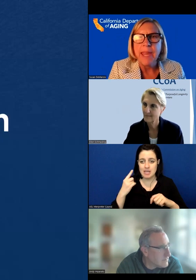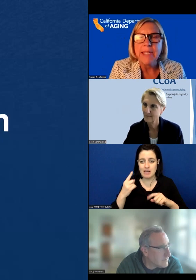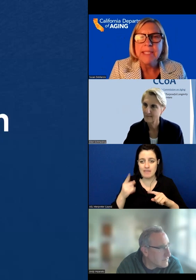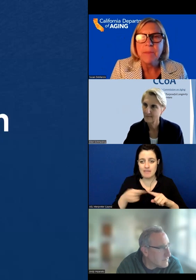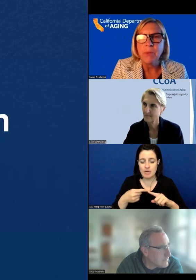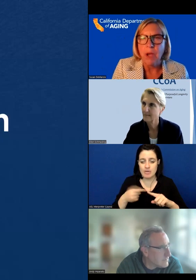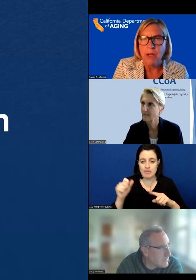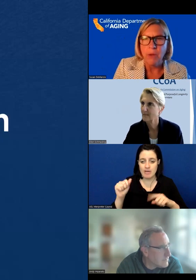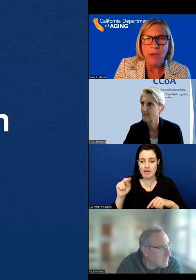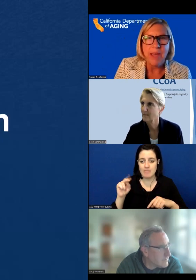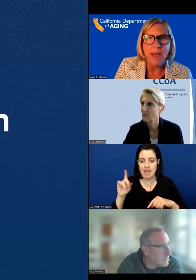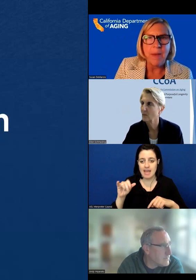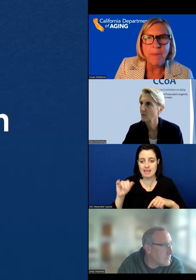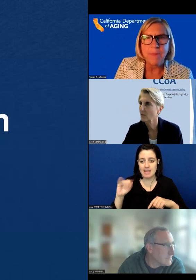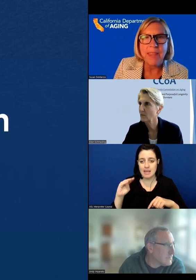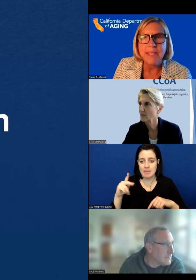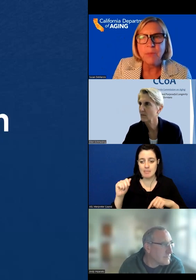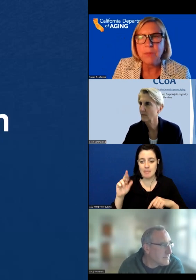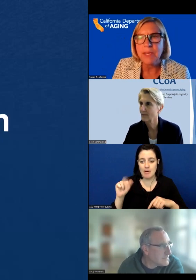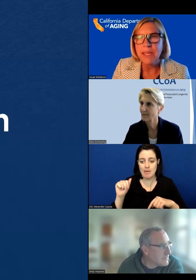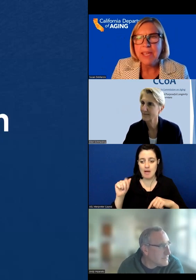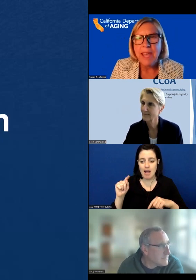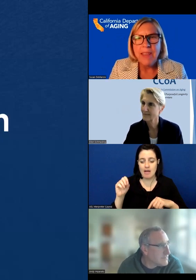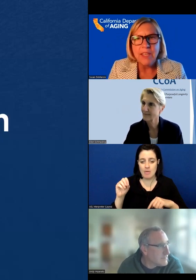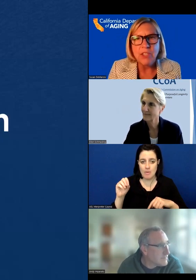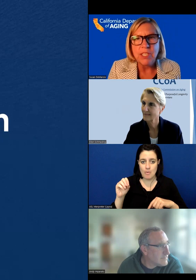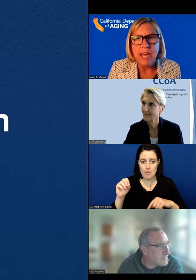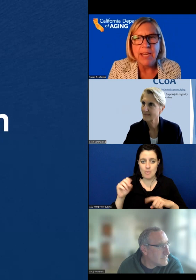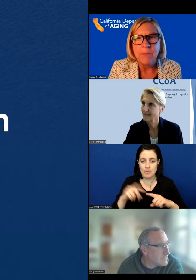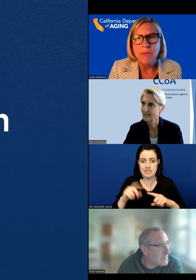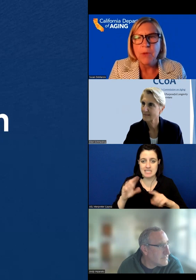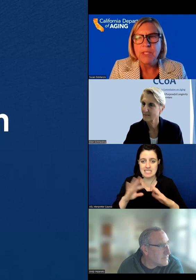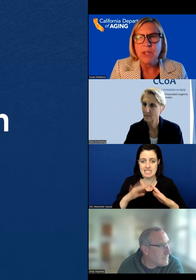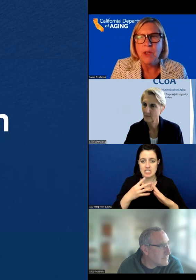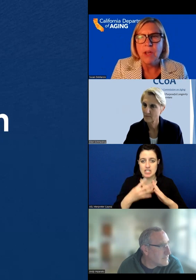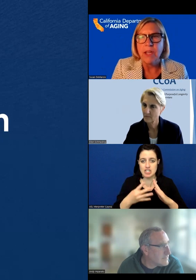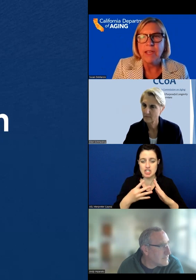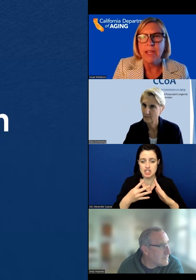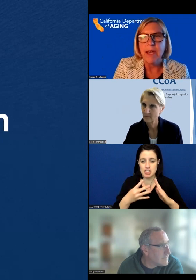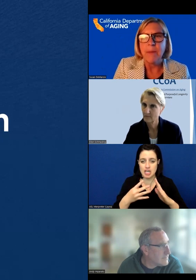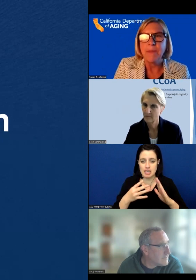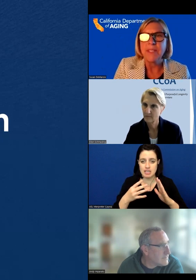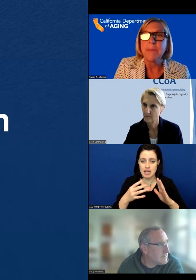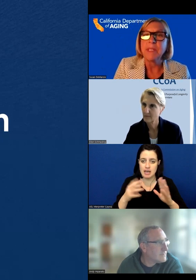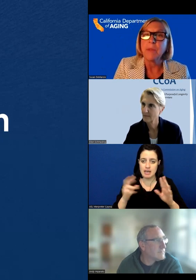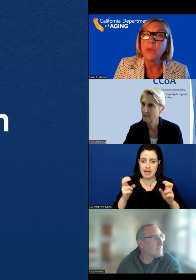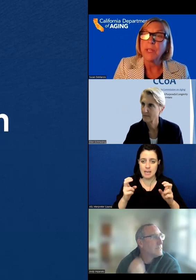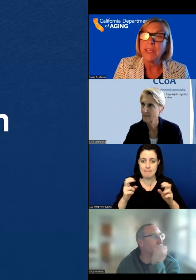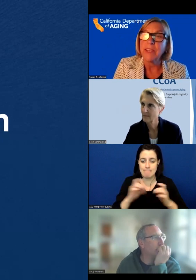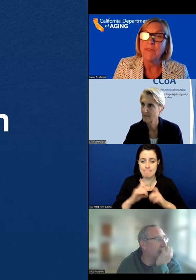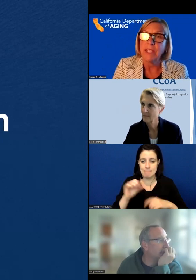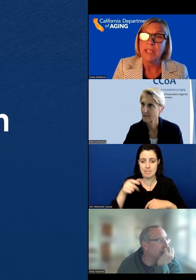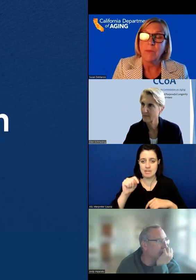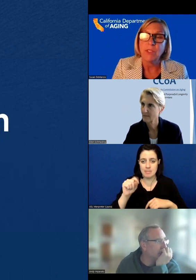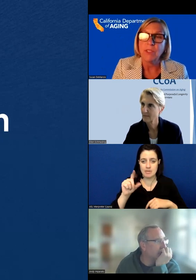from Andy Imperato. And this would be the agenda item focused on the September